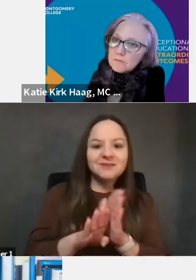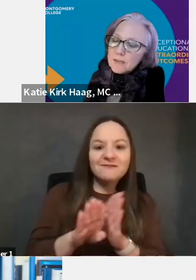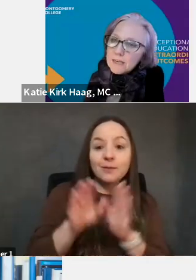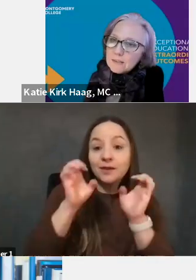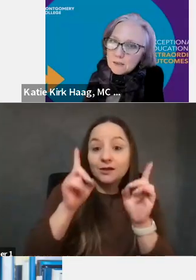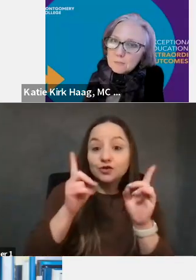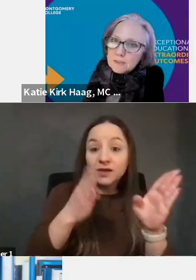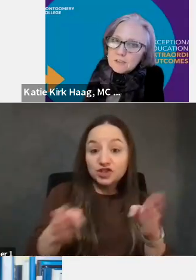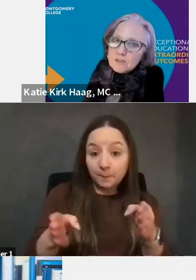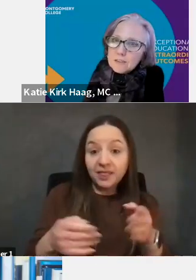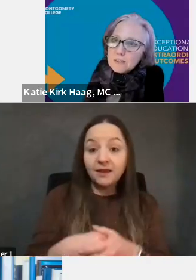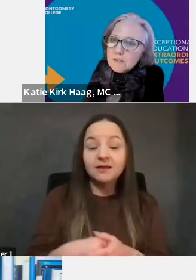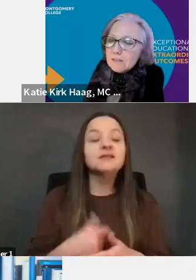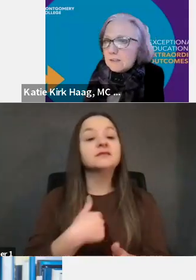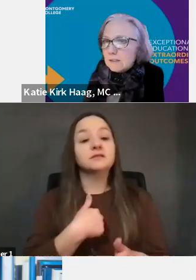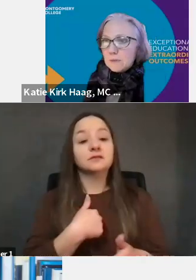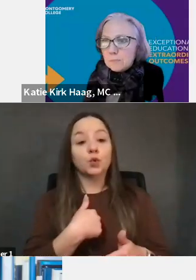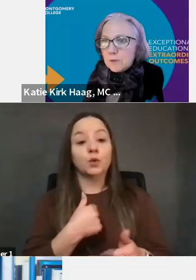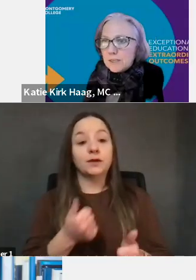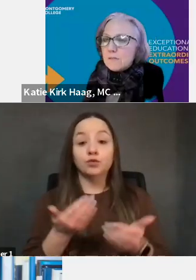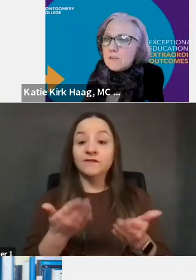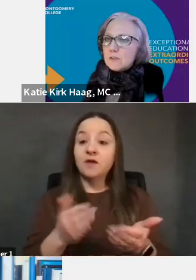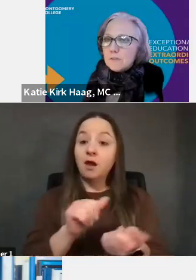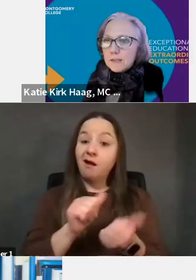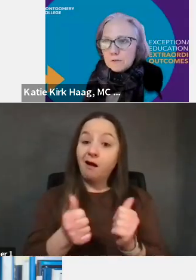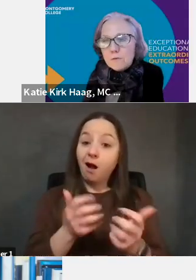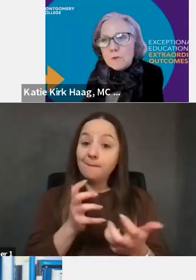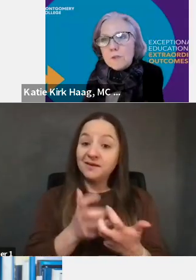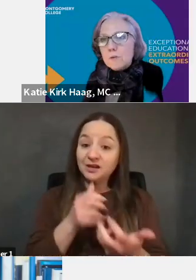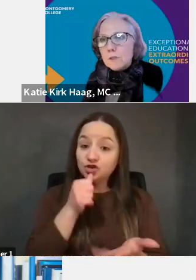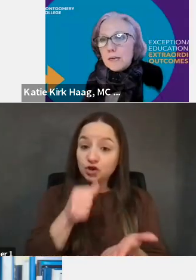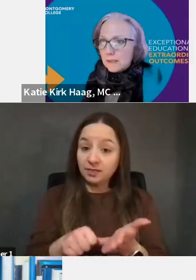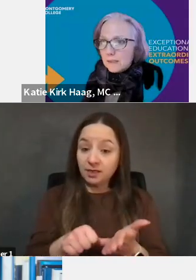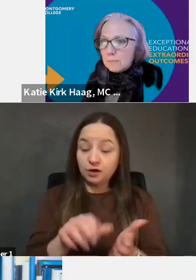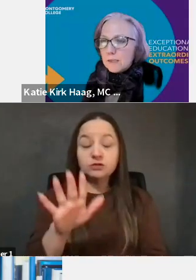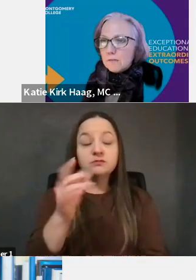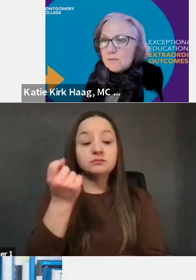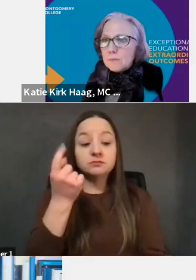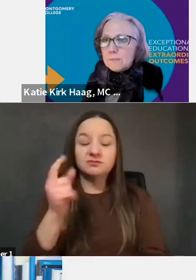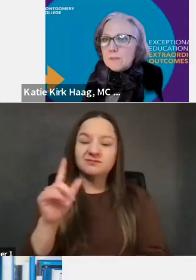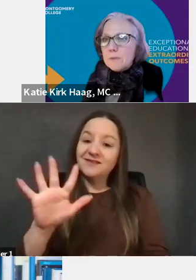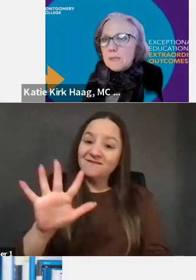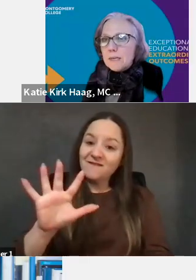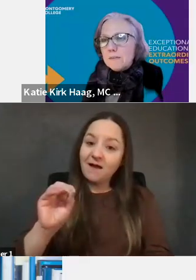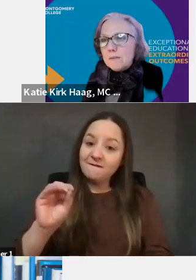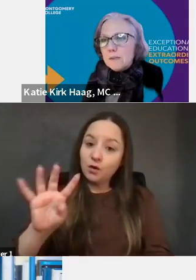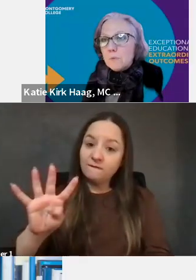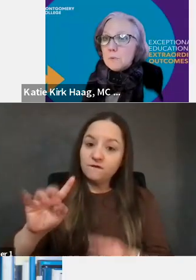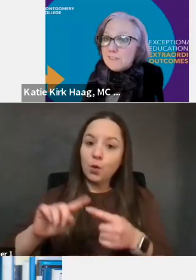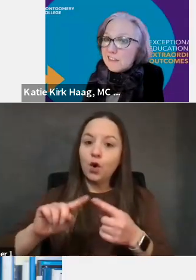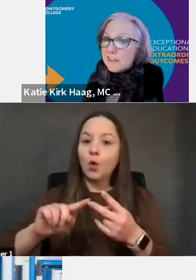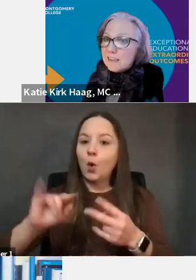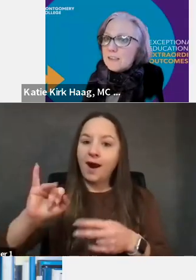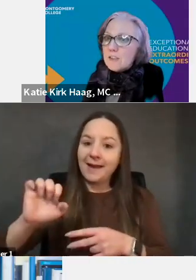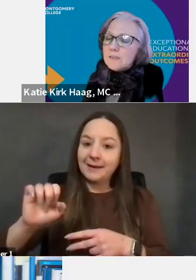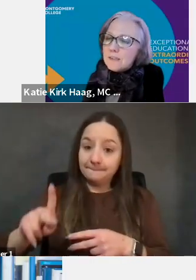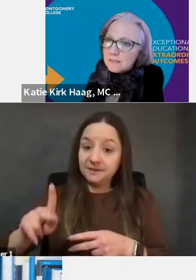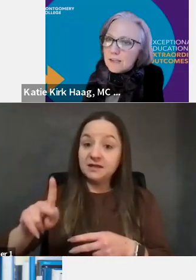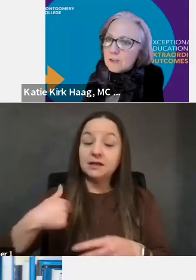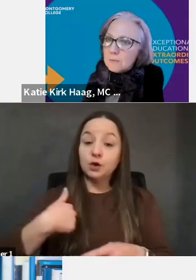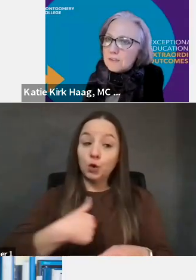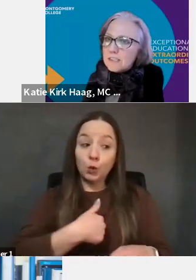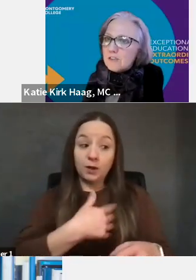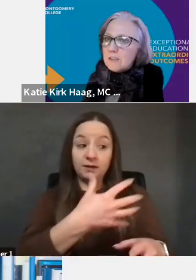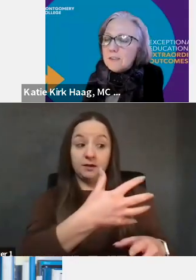do provide accommodation letters. I'll point out that your 504 or IEP from MCPS, we will take that and use it